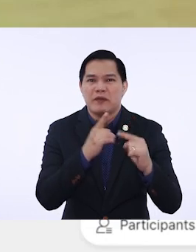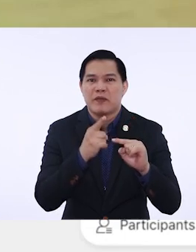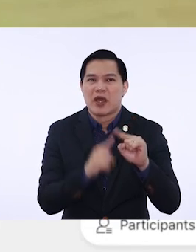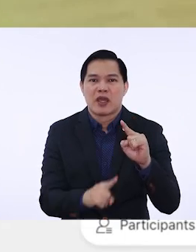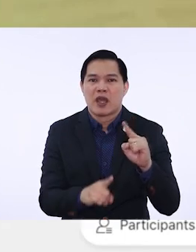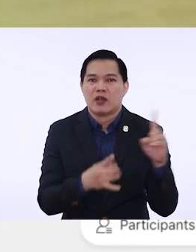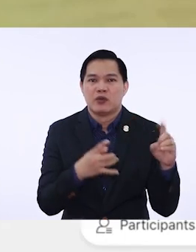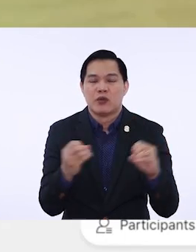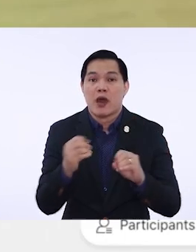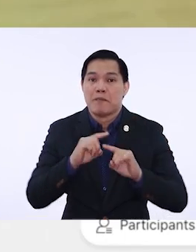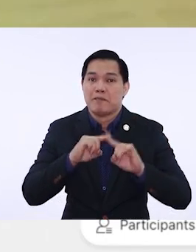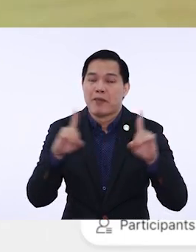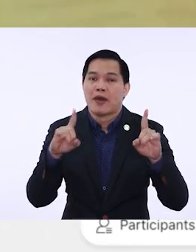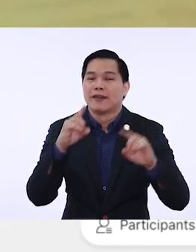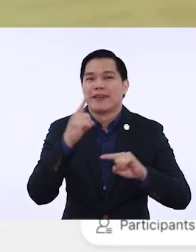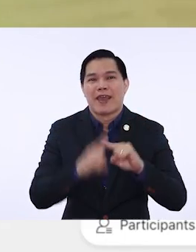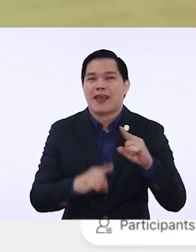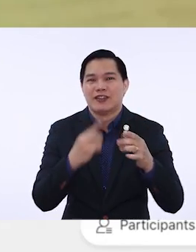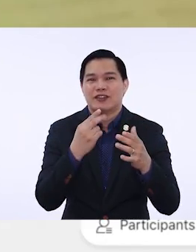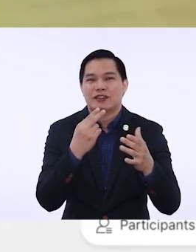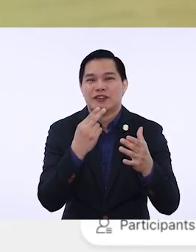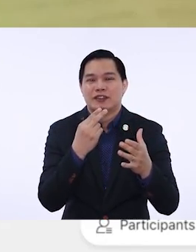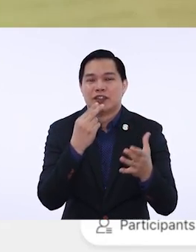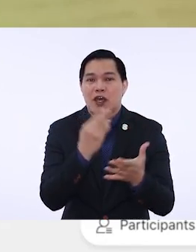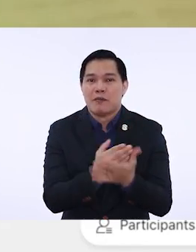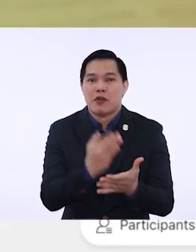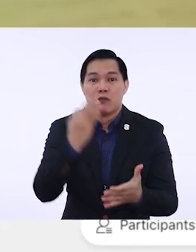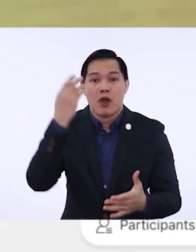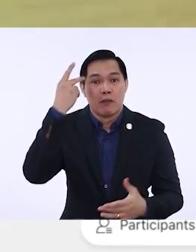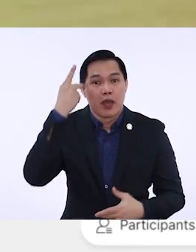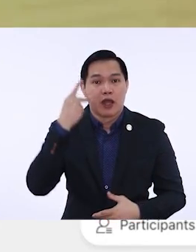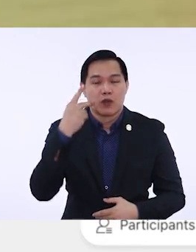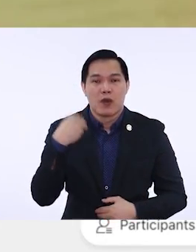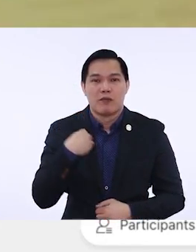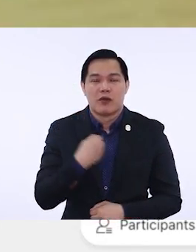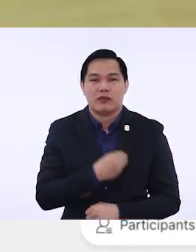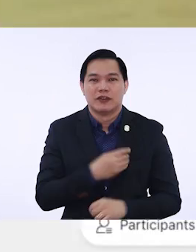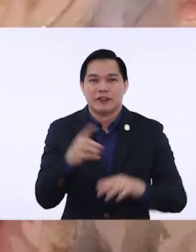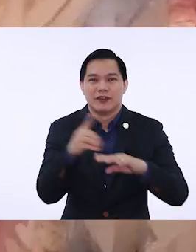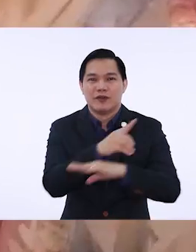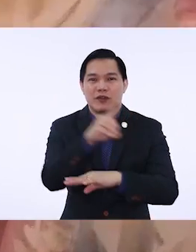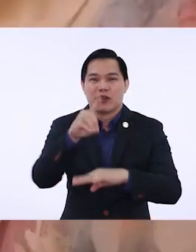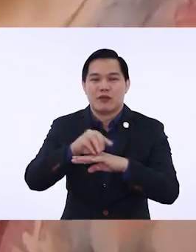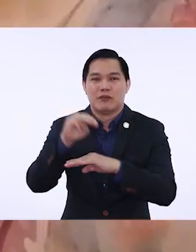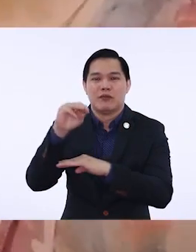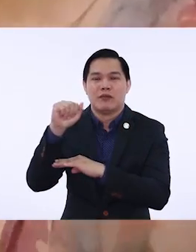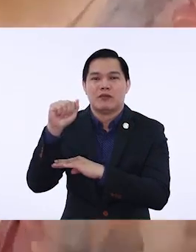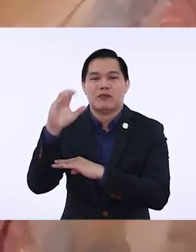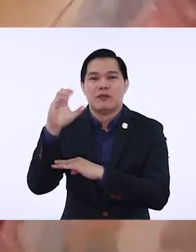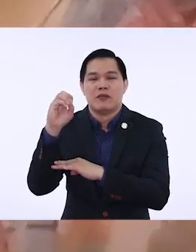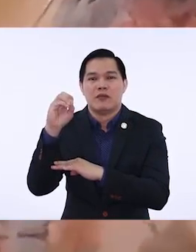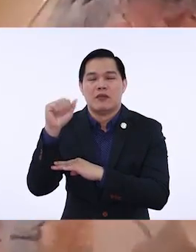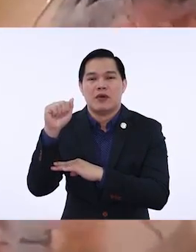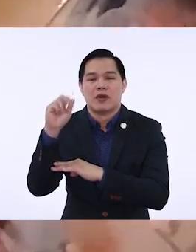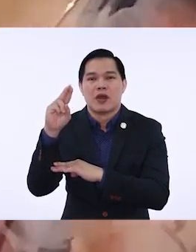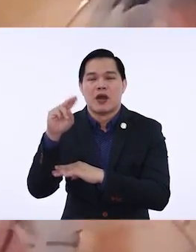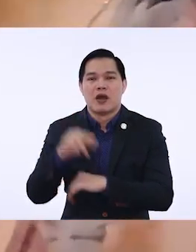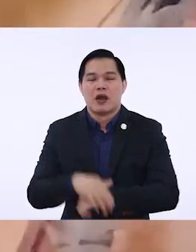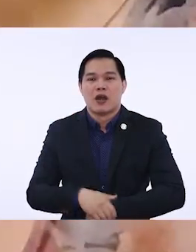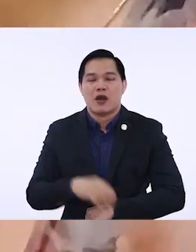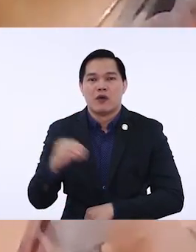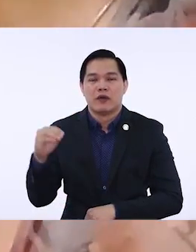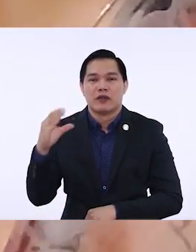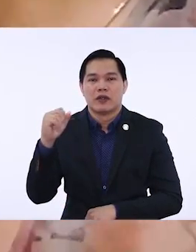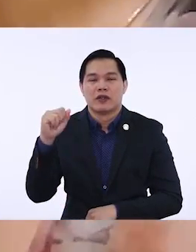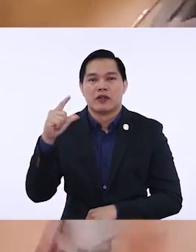However, this did not stop the Kadiwa members of the ecclesiastical districts of Macau and Calgary. Despite